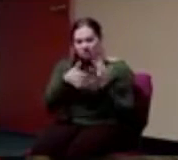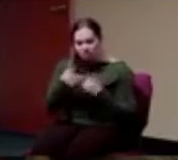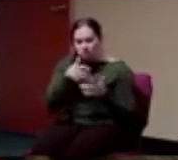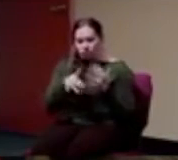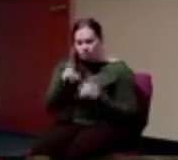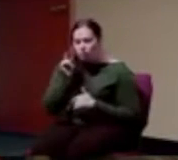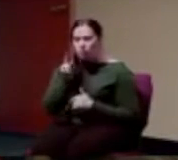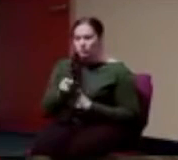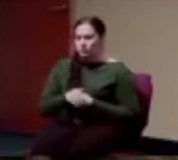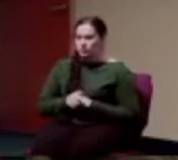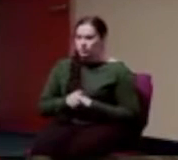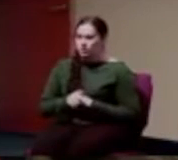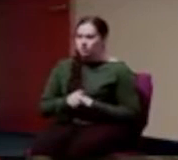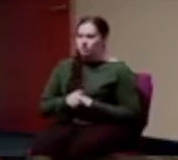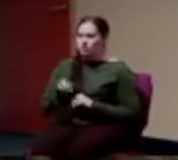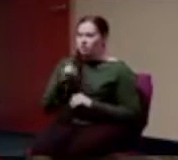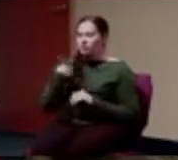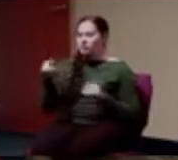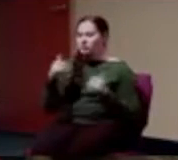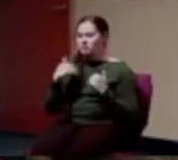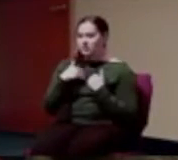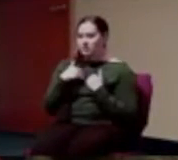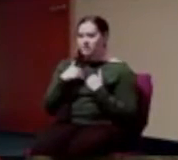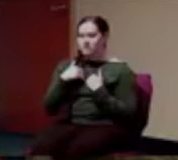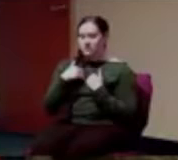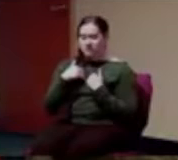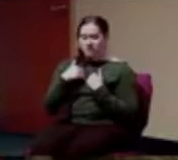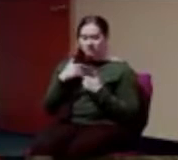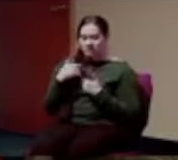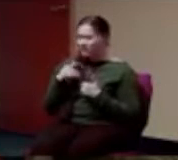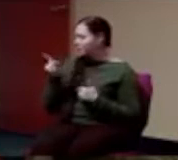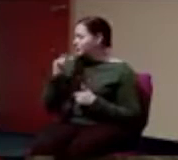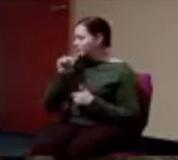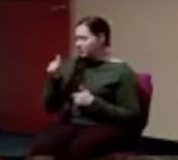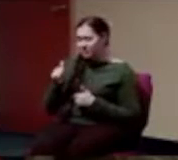you that you haven't done enough bad to keep me away from you.